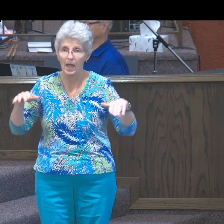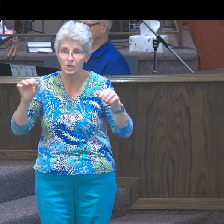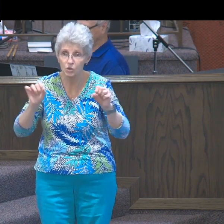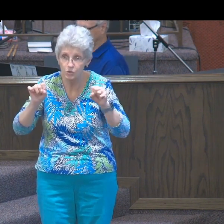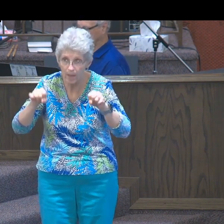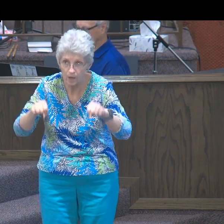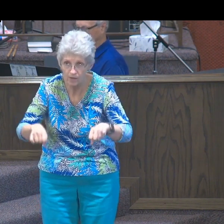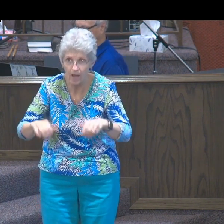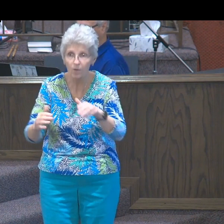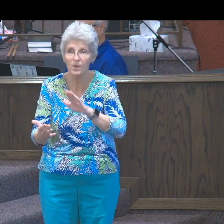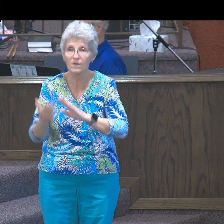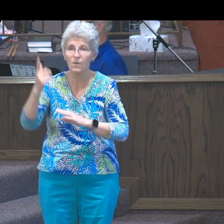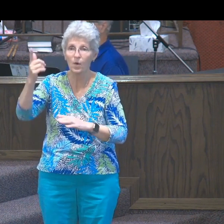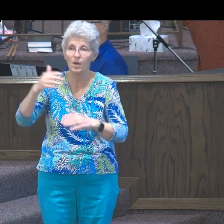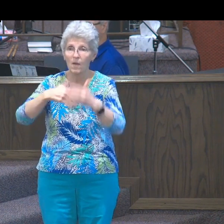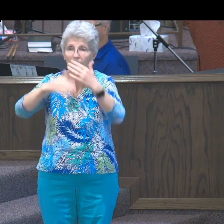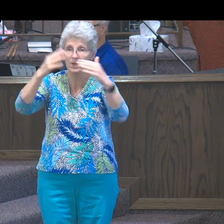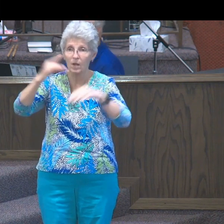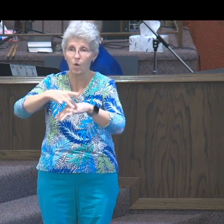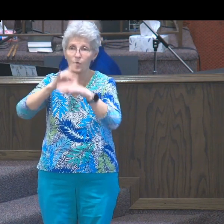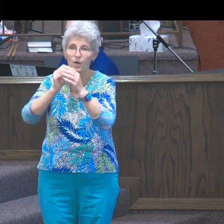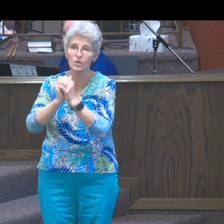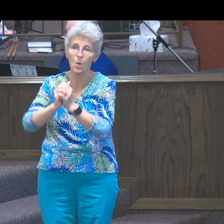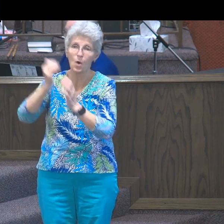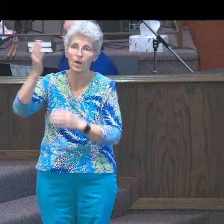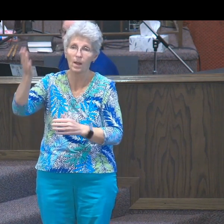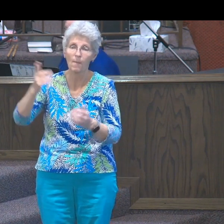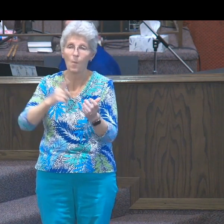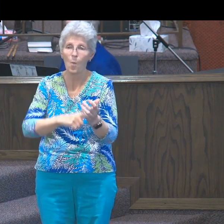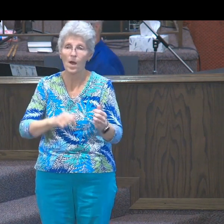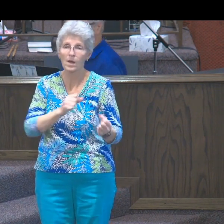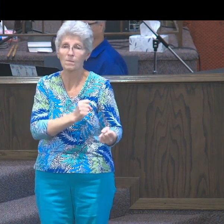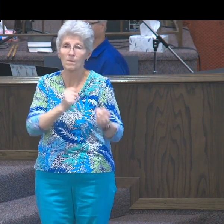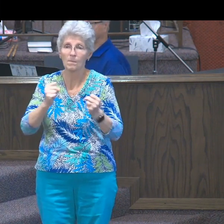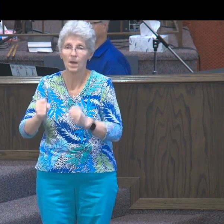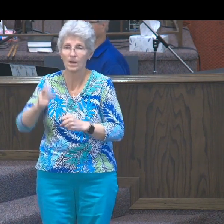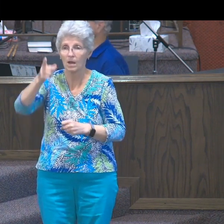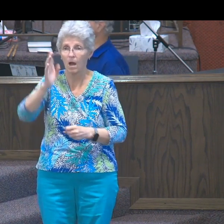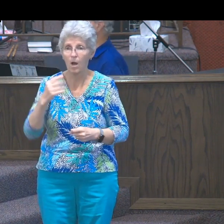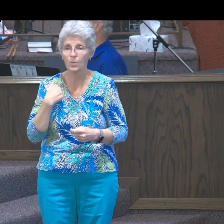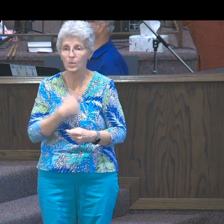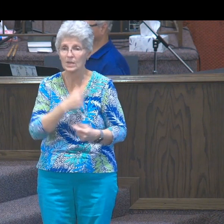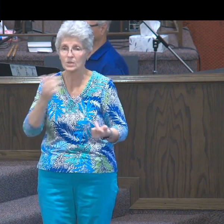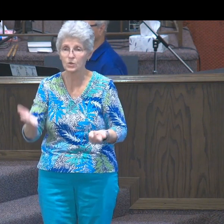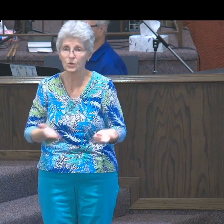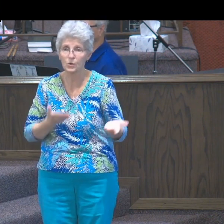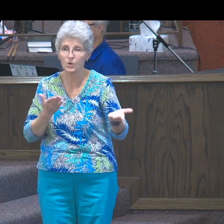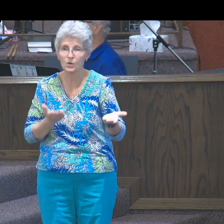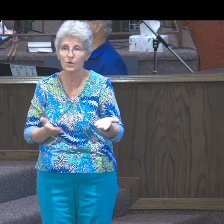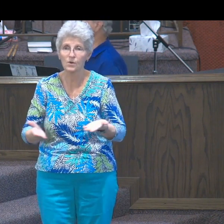serve. Angels bow before him. Heaven and earth adore him. What a mighty God we